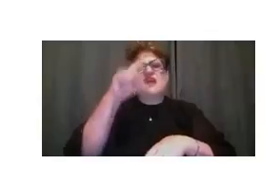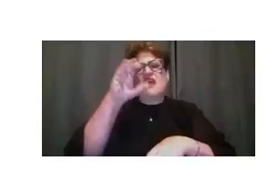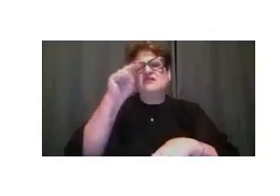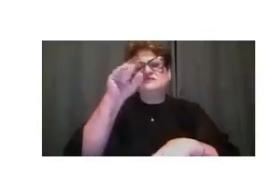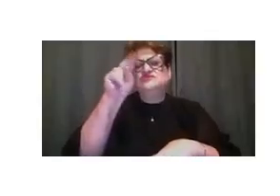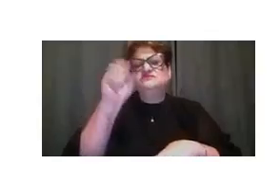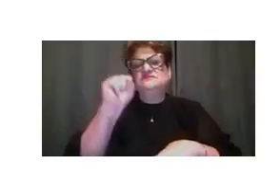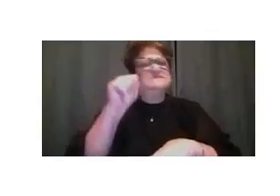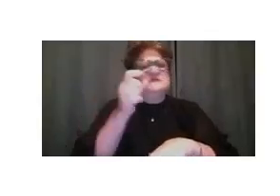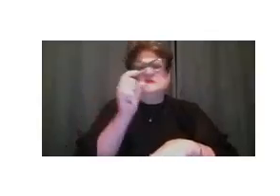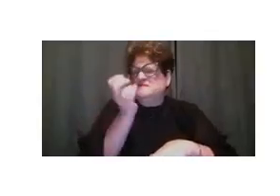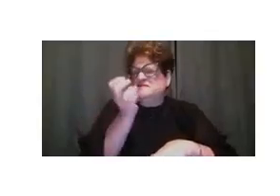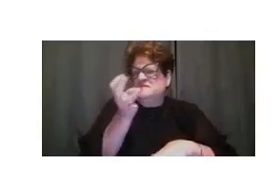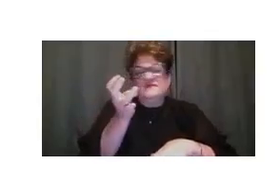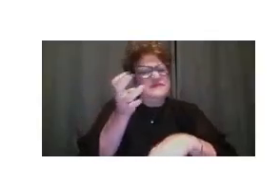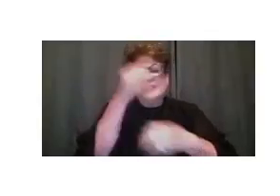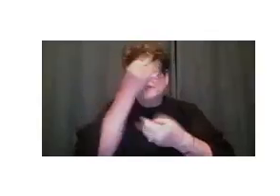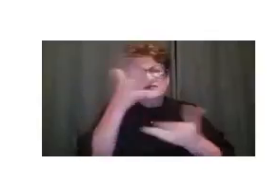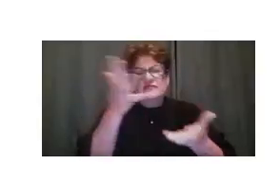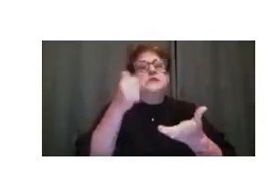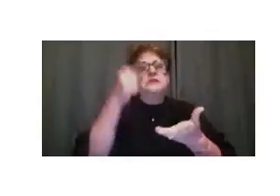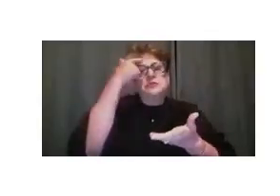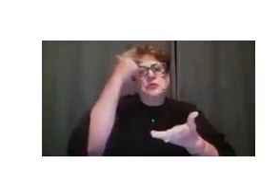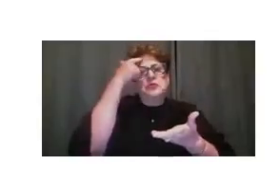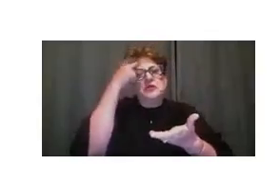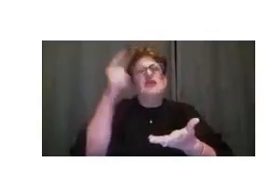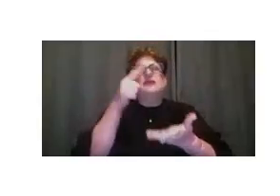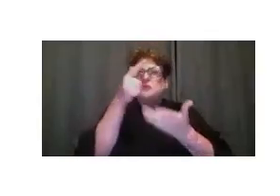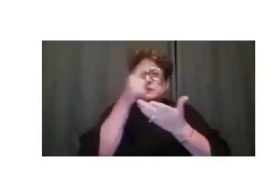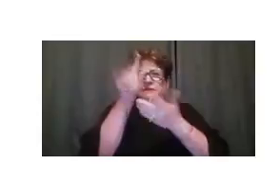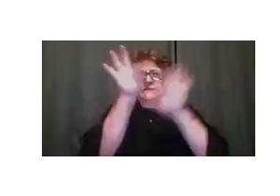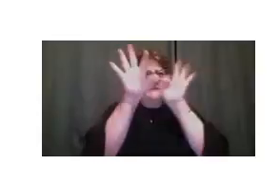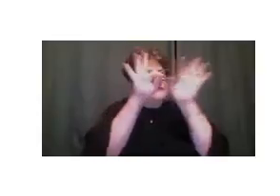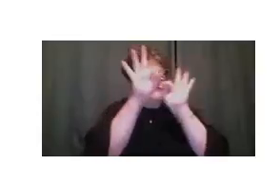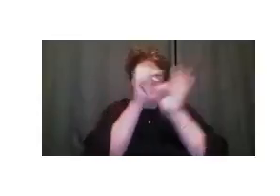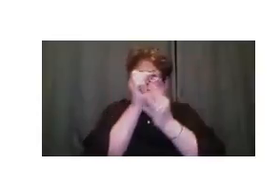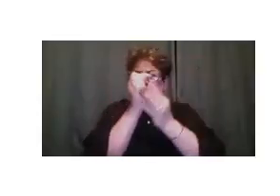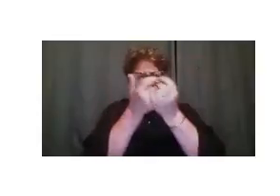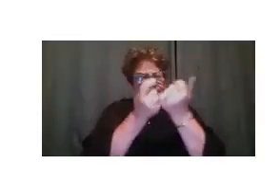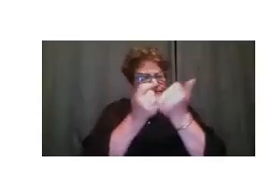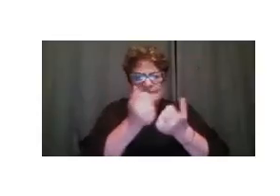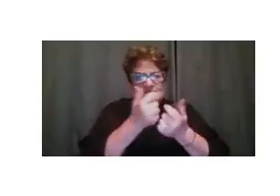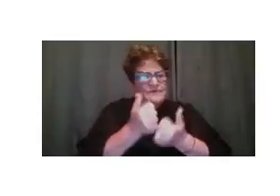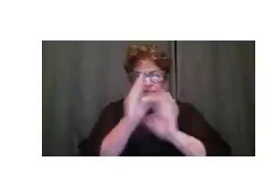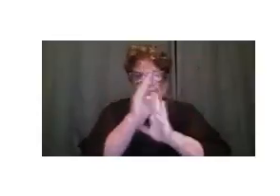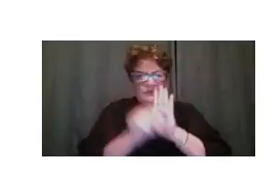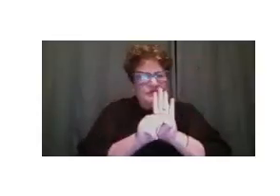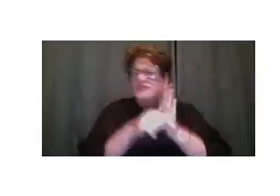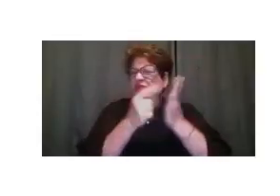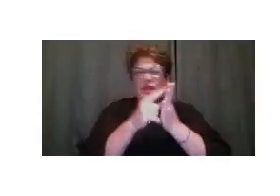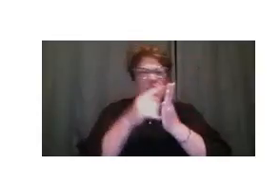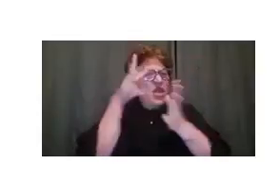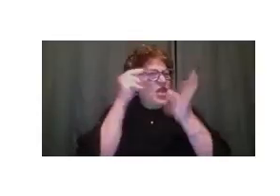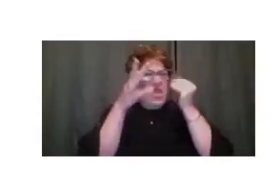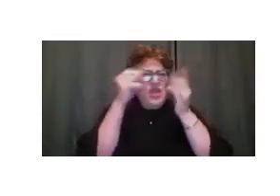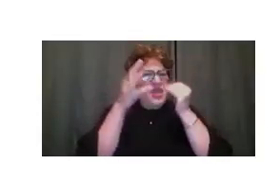information at a time, which our brain has decided is most important in that moment. whereas all the other millions of bits of